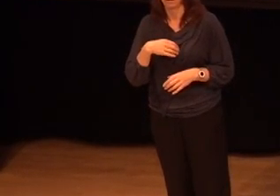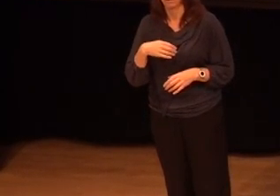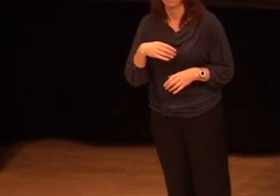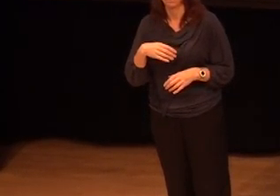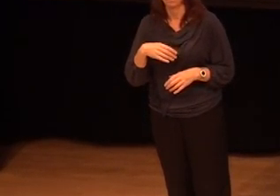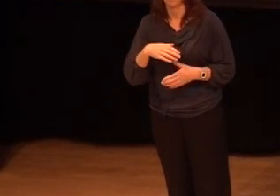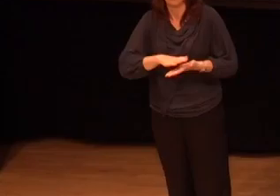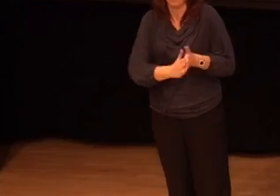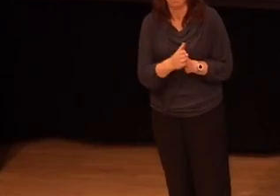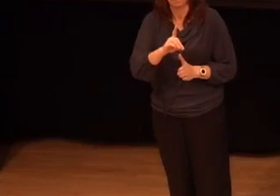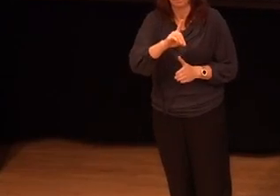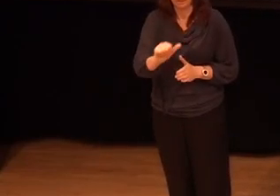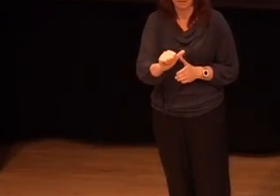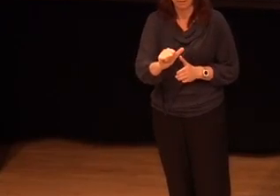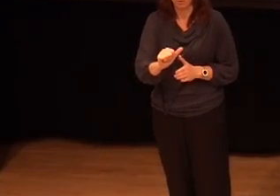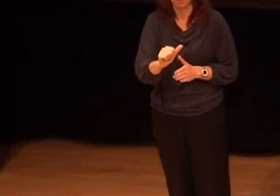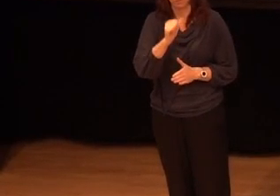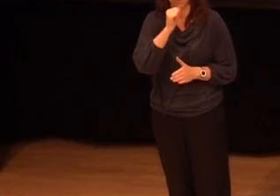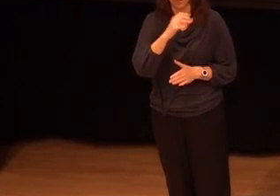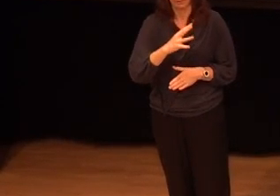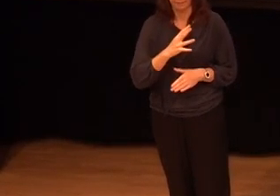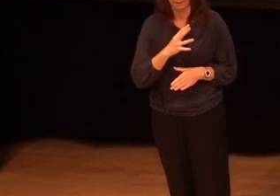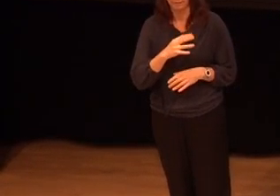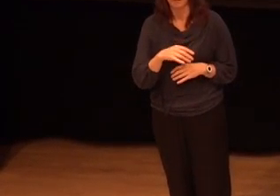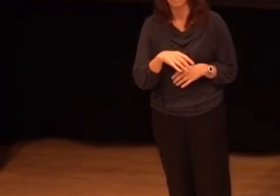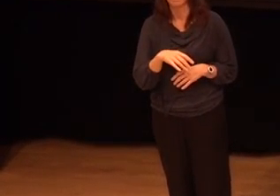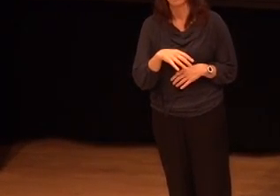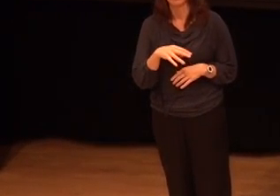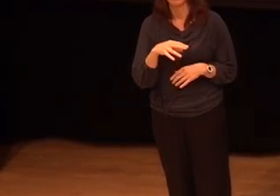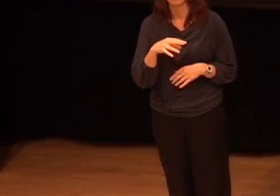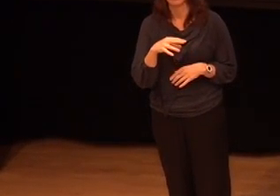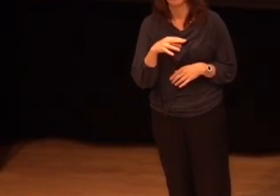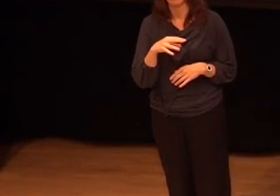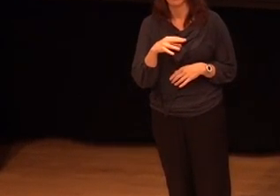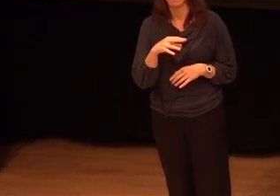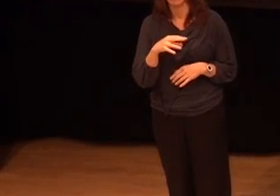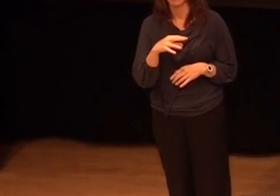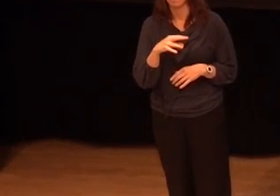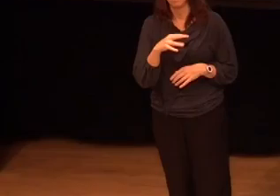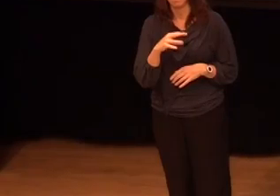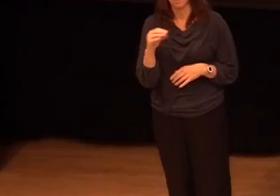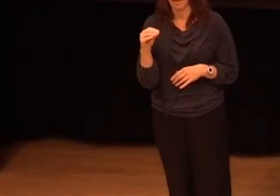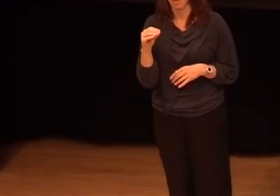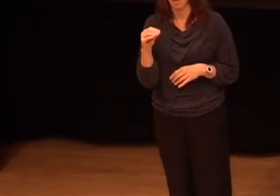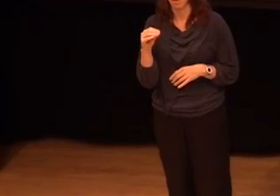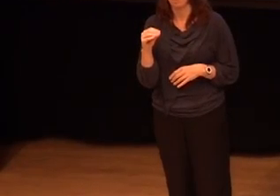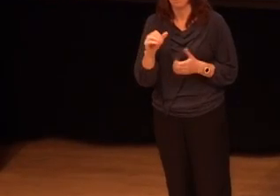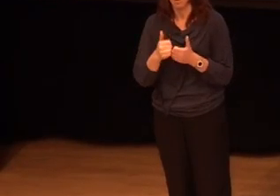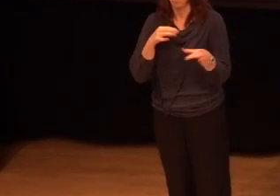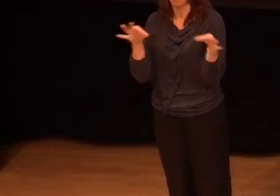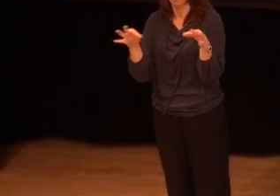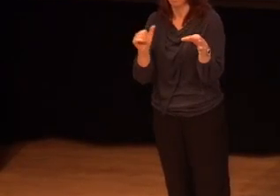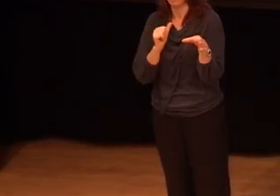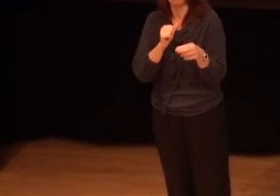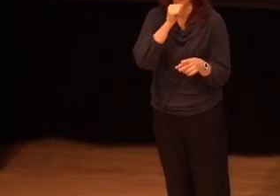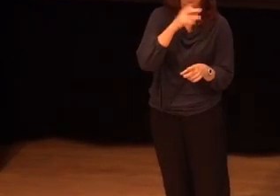person, a disabled woman, and in fact putting disability first in the way that I